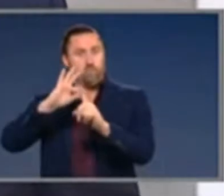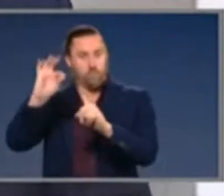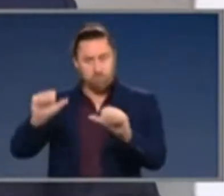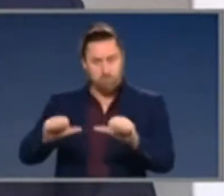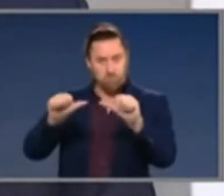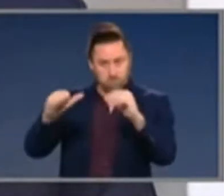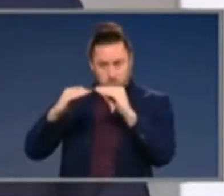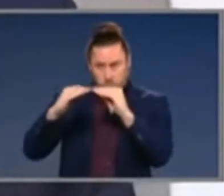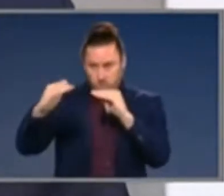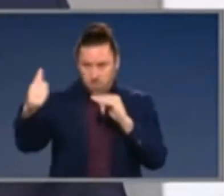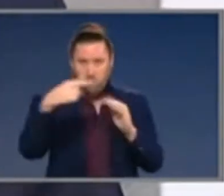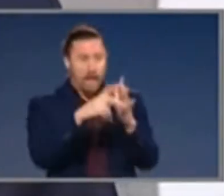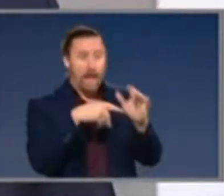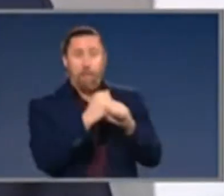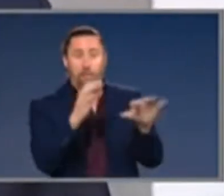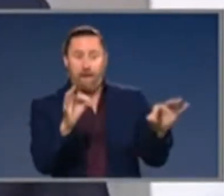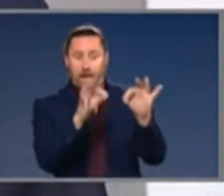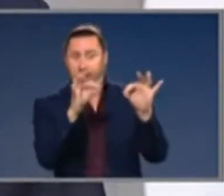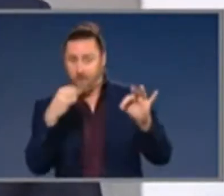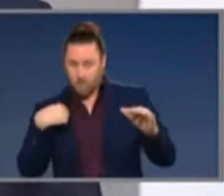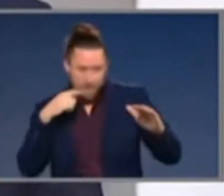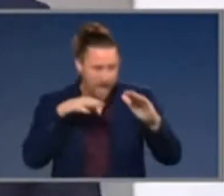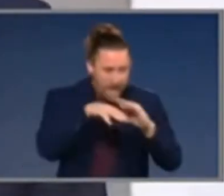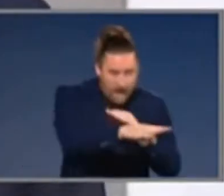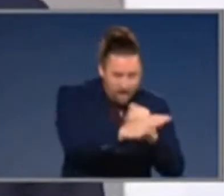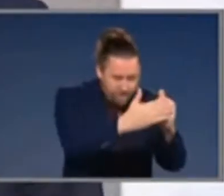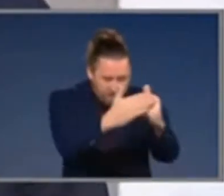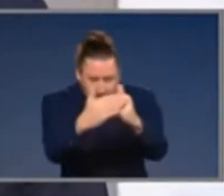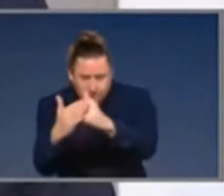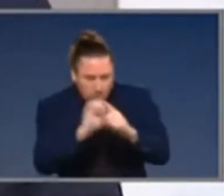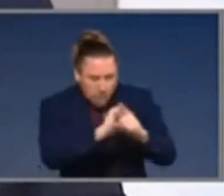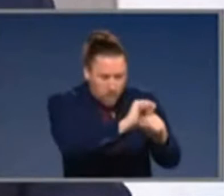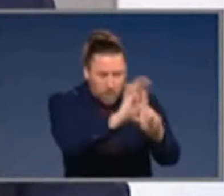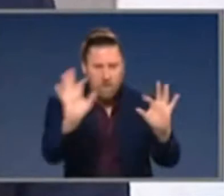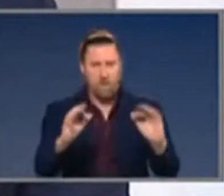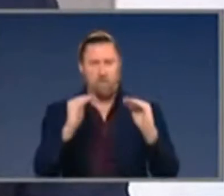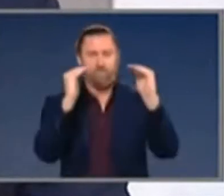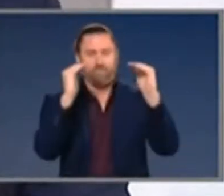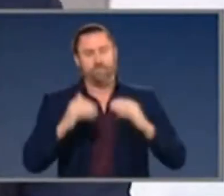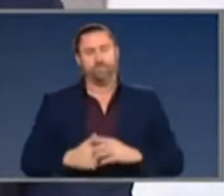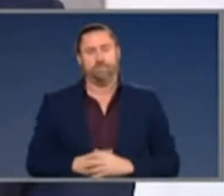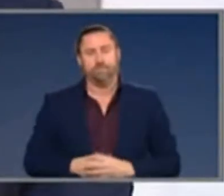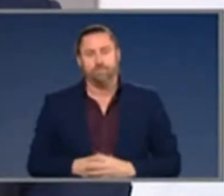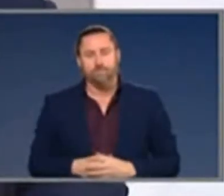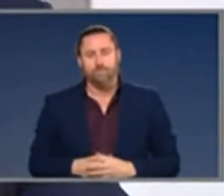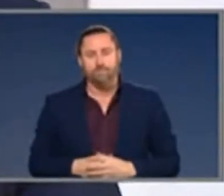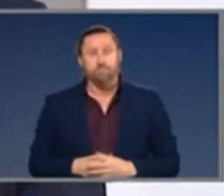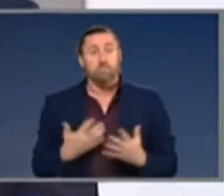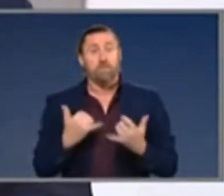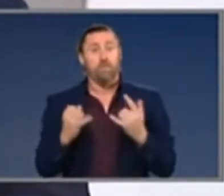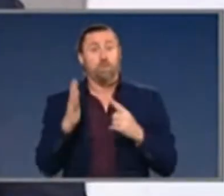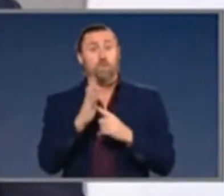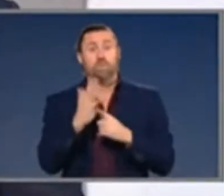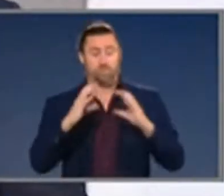to ensure that Epping Gardens is in that position as quickly as possible. The other critical part has been in communications, and I